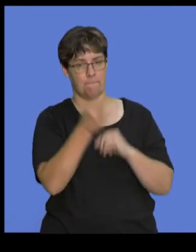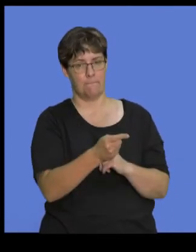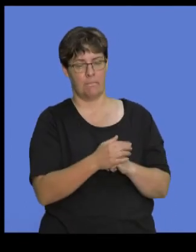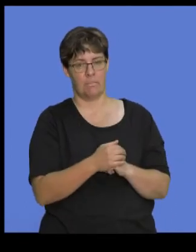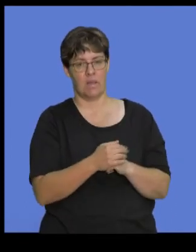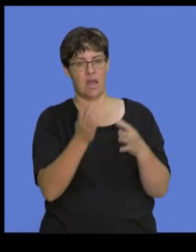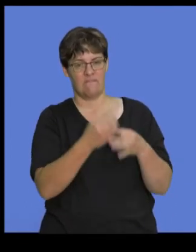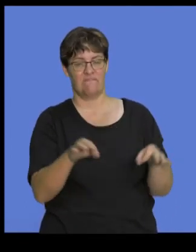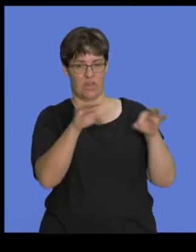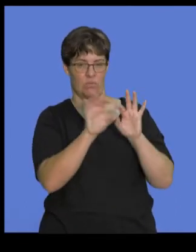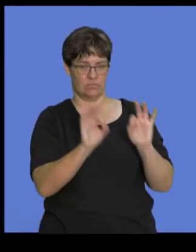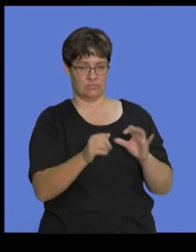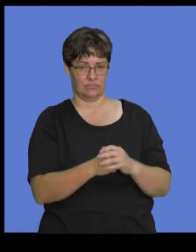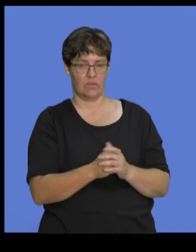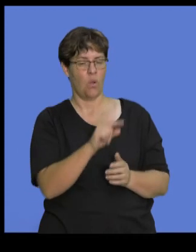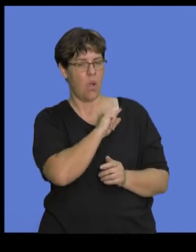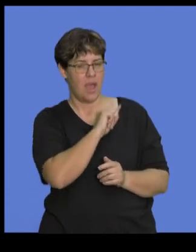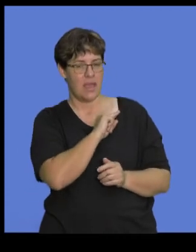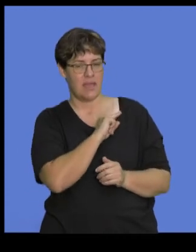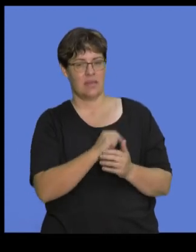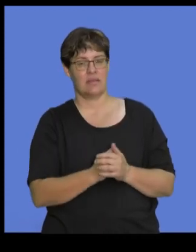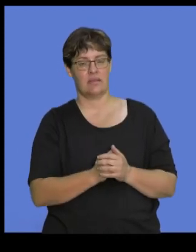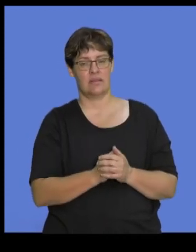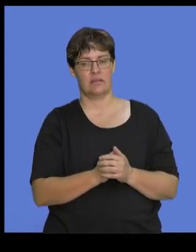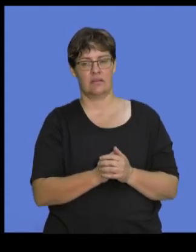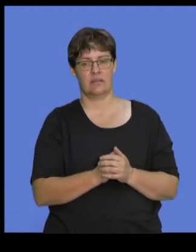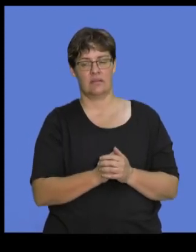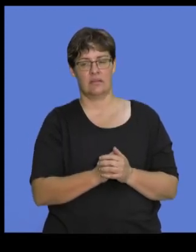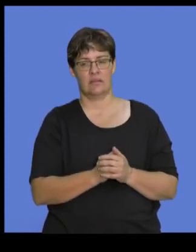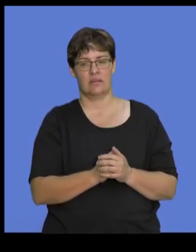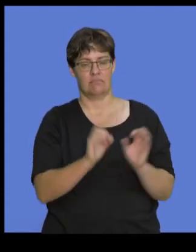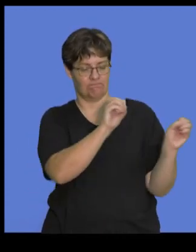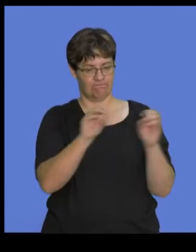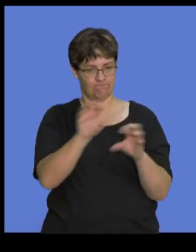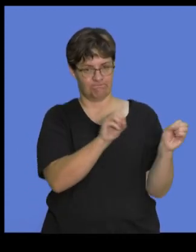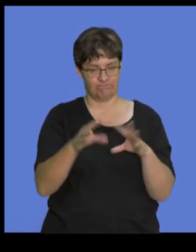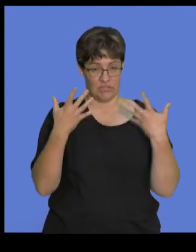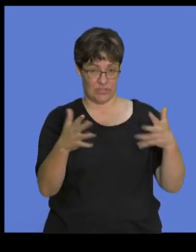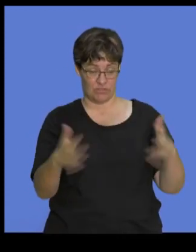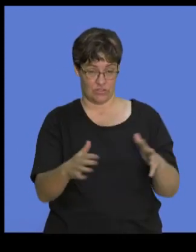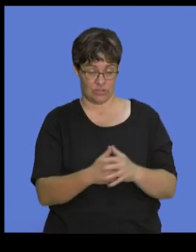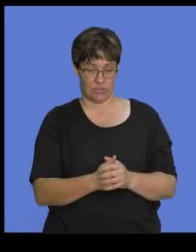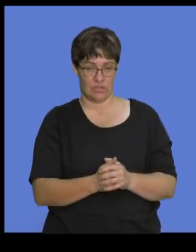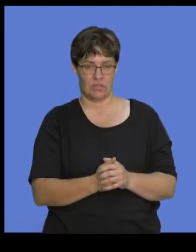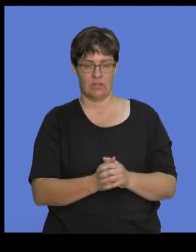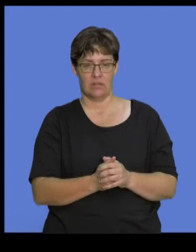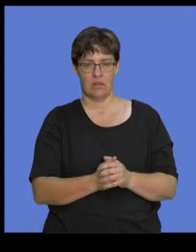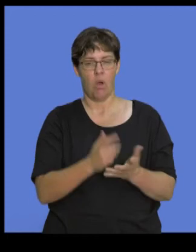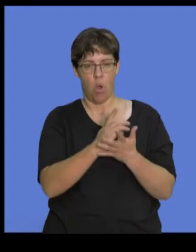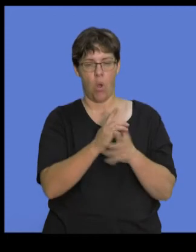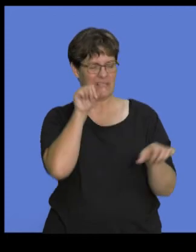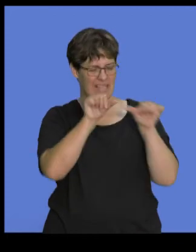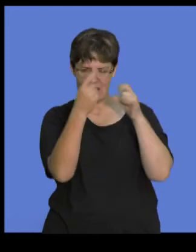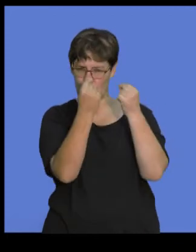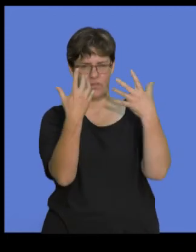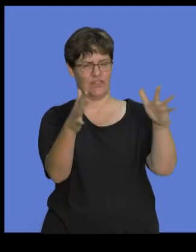that value quickly because we've managed to do our substitution, okay? So actually, all the science